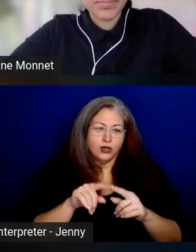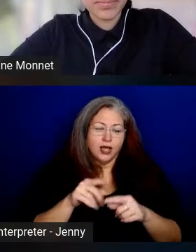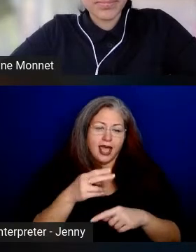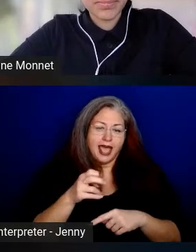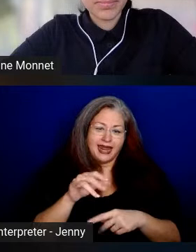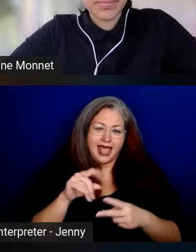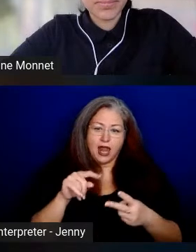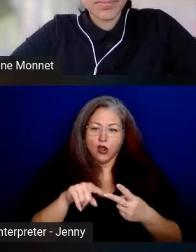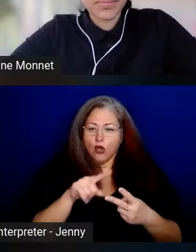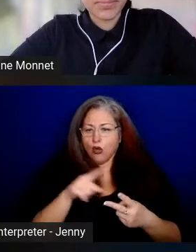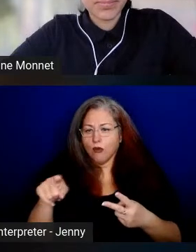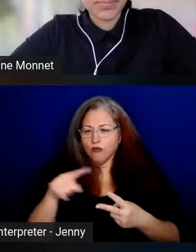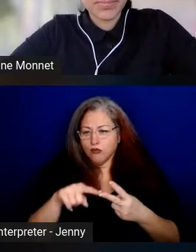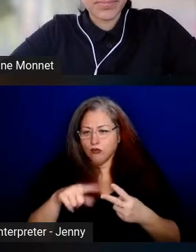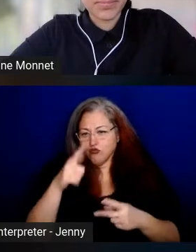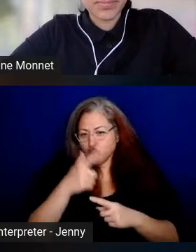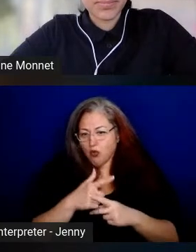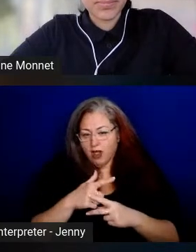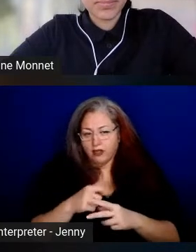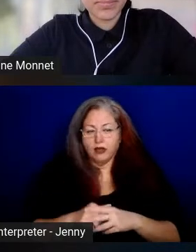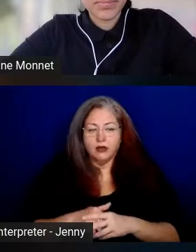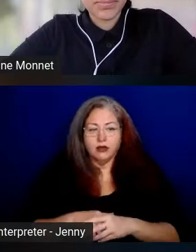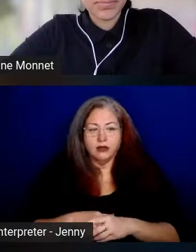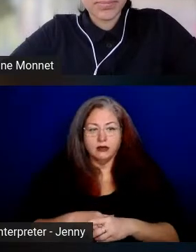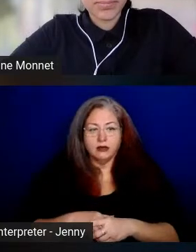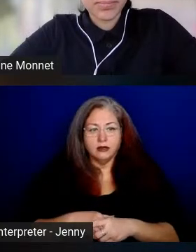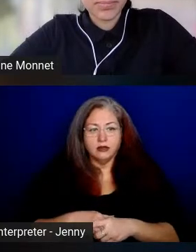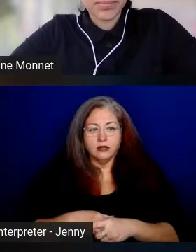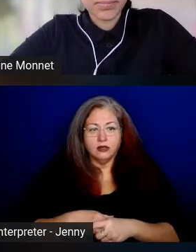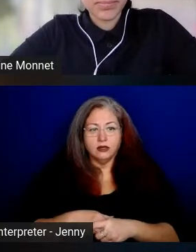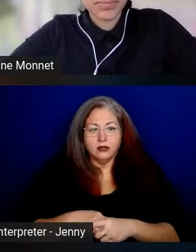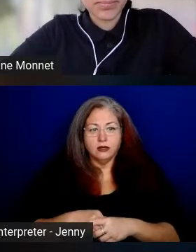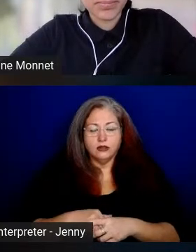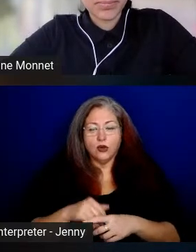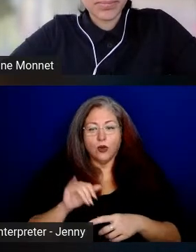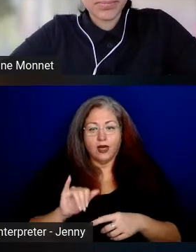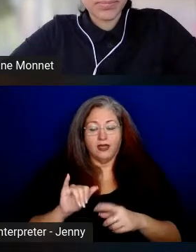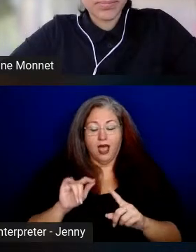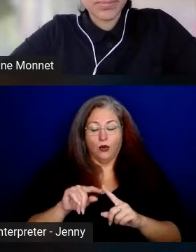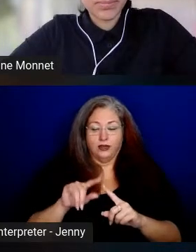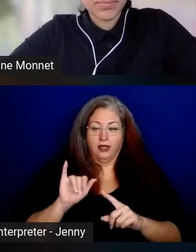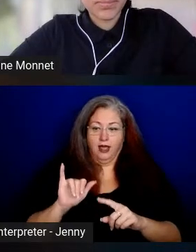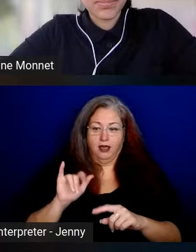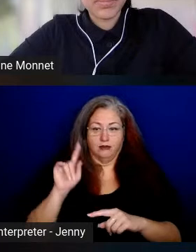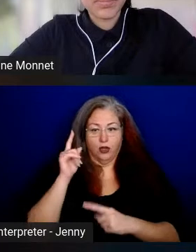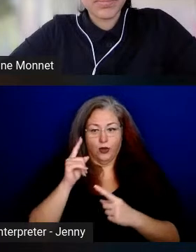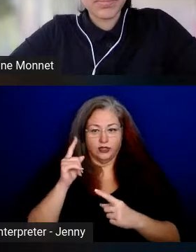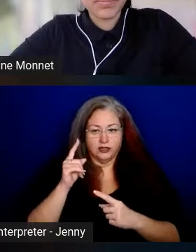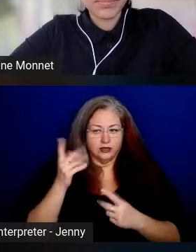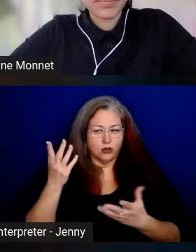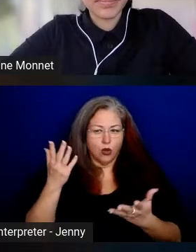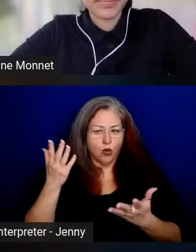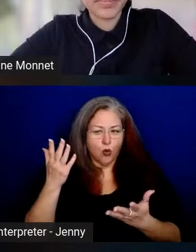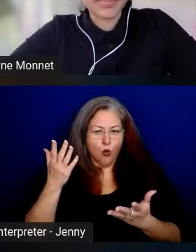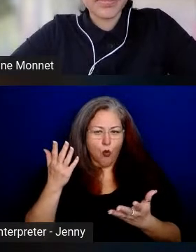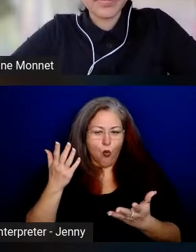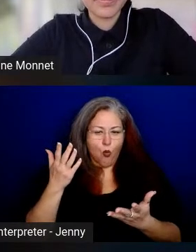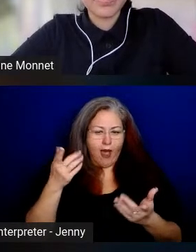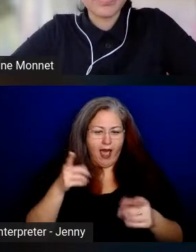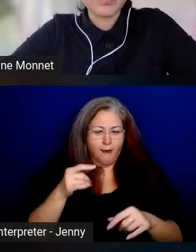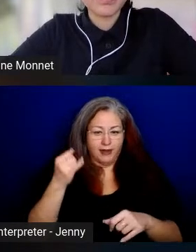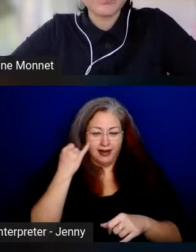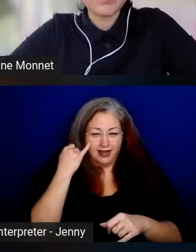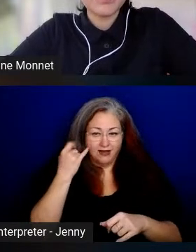brother. So it came to me the question about what would happen if that